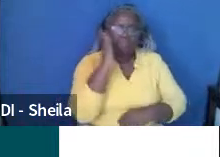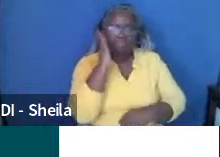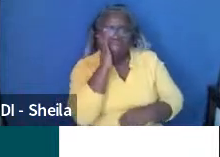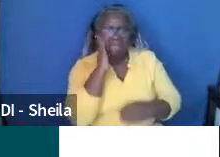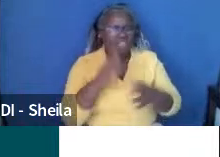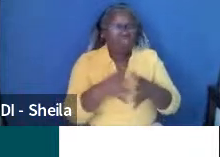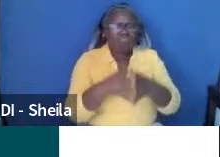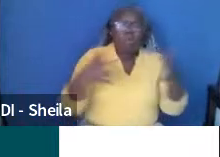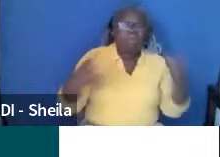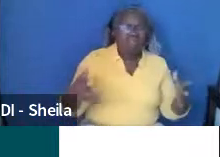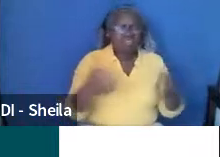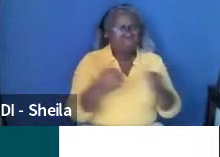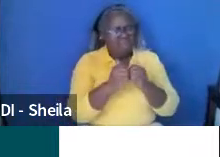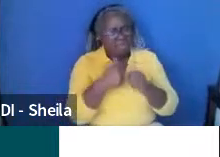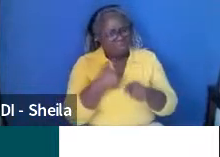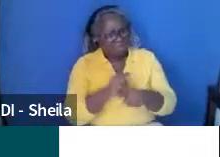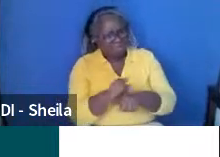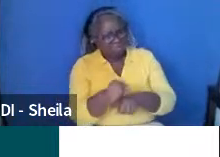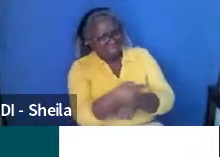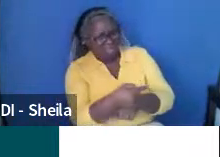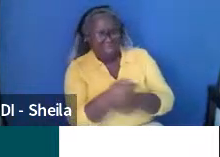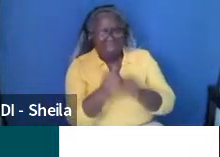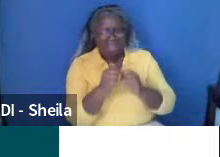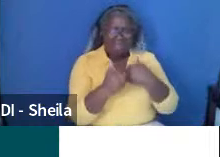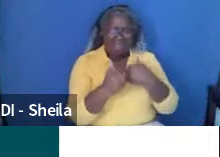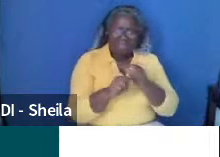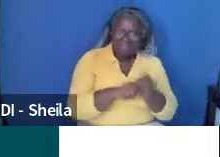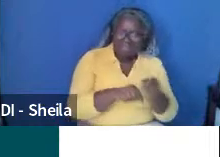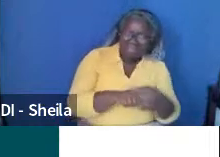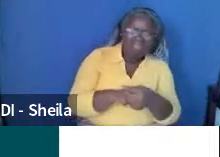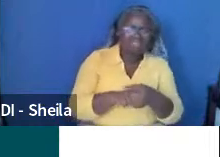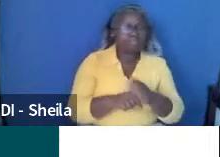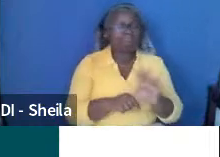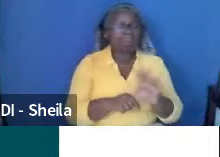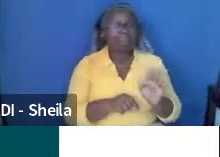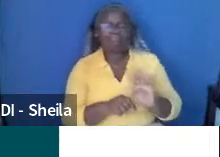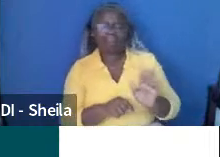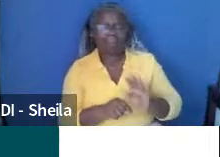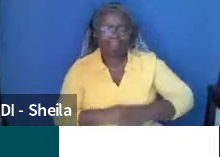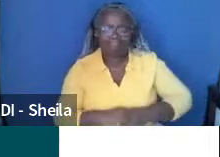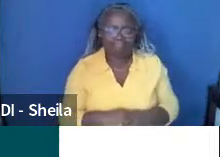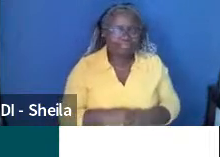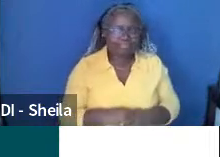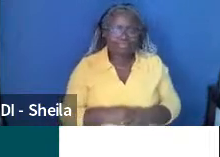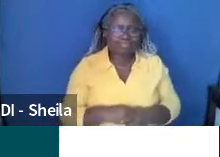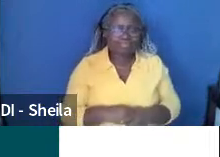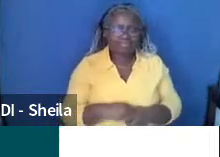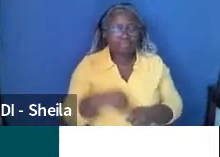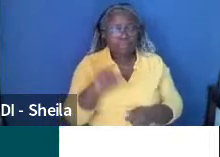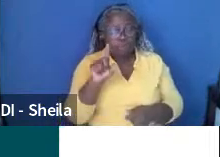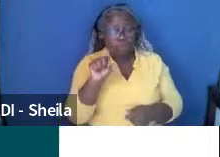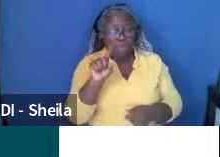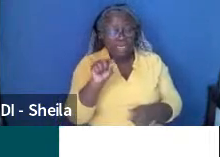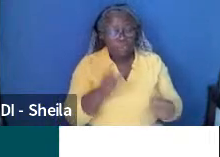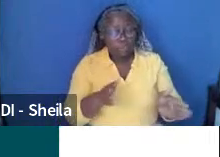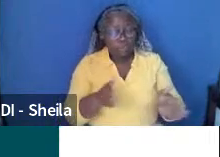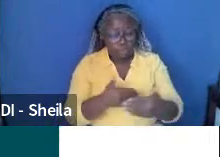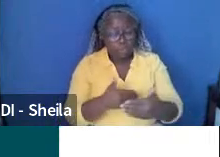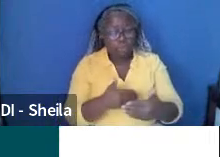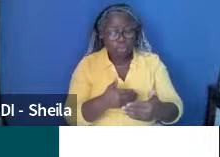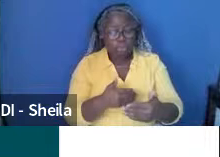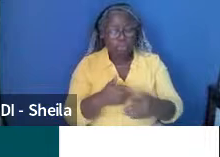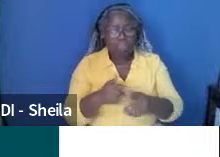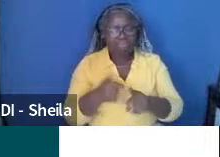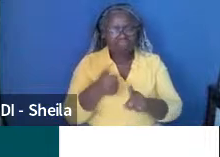patient bed. The toilet room, of course, in an accessible room, there are certain rooms that are scoped